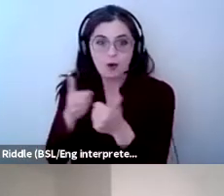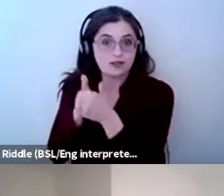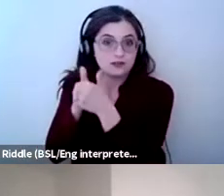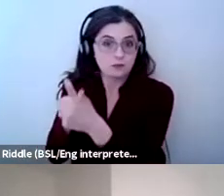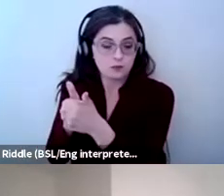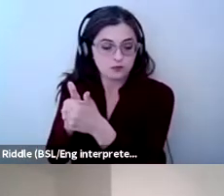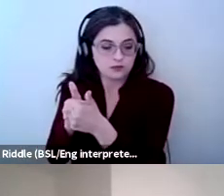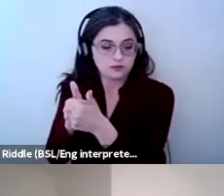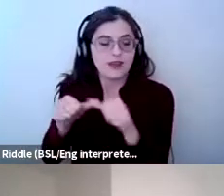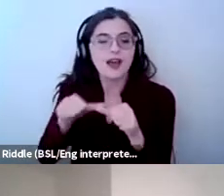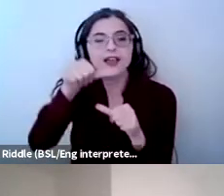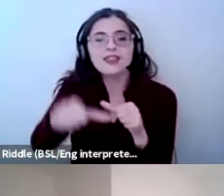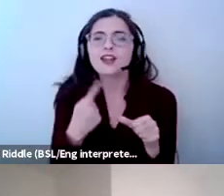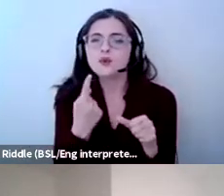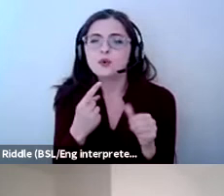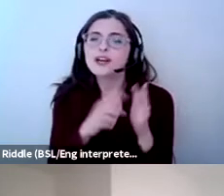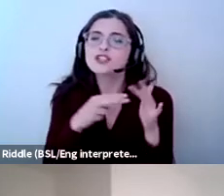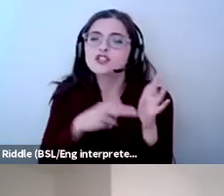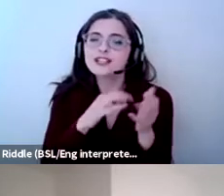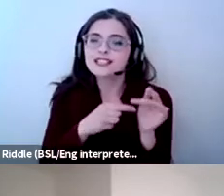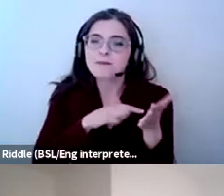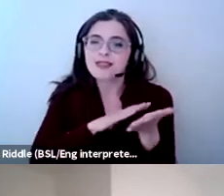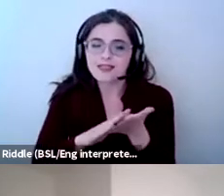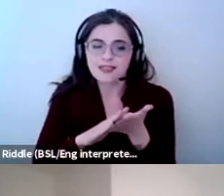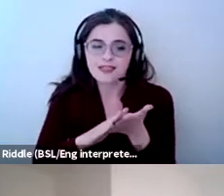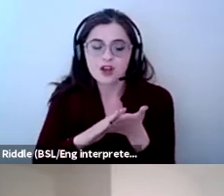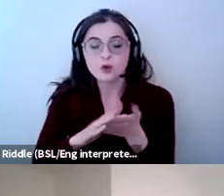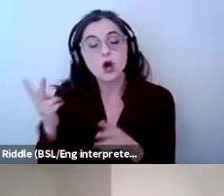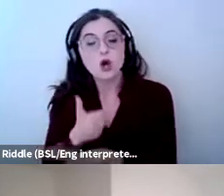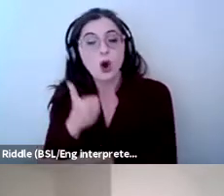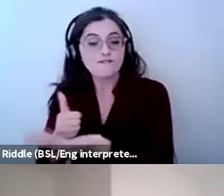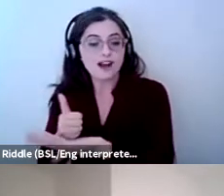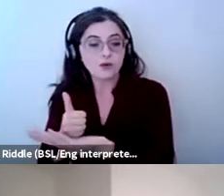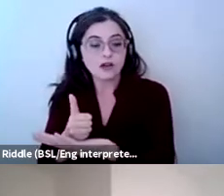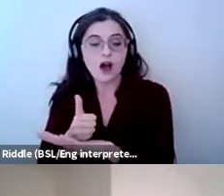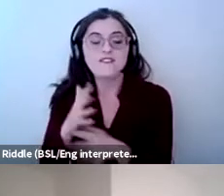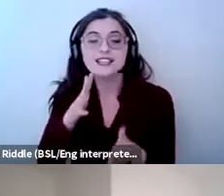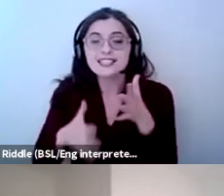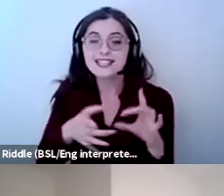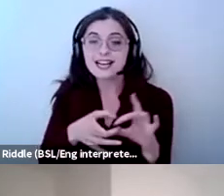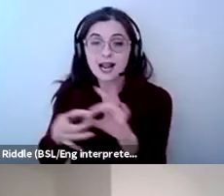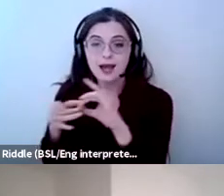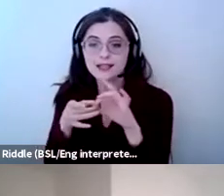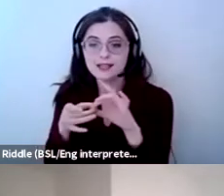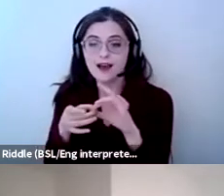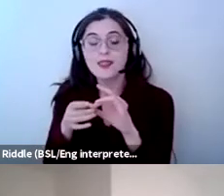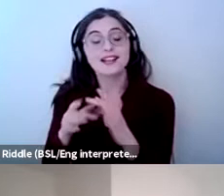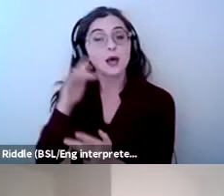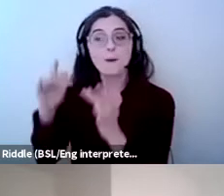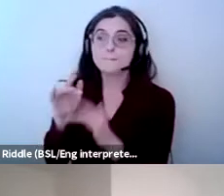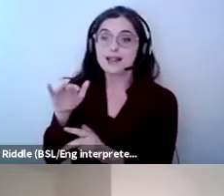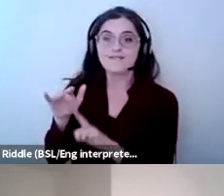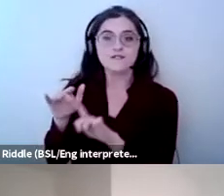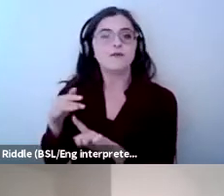After Vika, we'll hear from Jen Smith, co-founder of Signalize, a platform for deaf people to book British